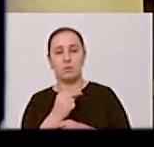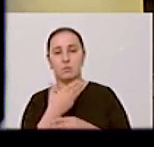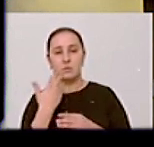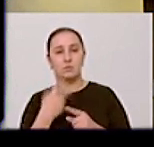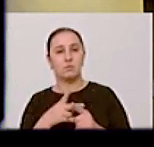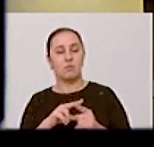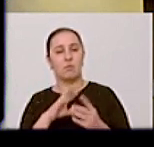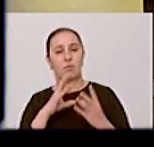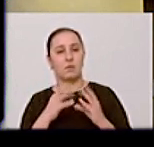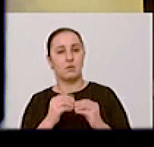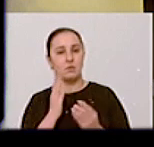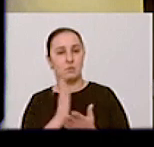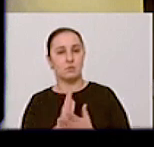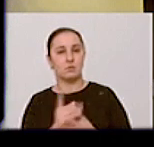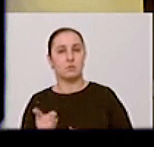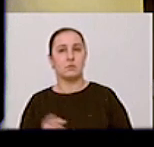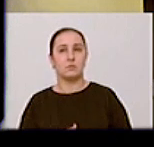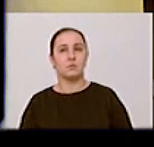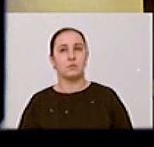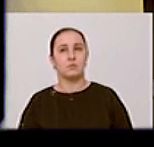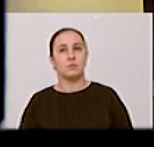tarbiyasizlik natijasidir.